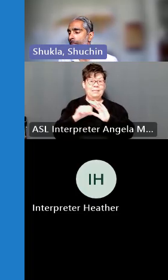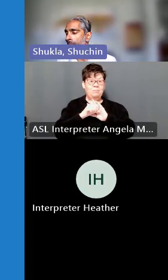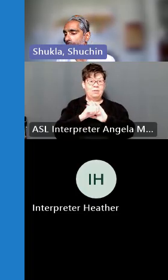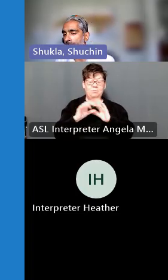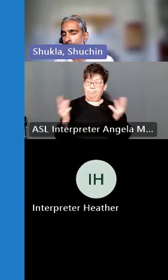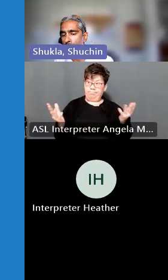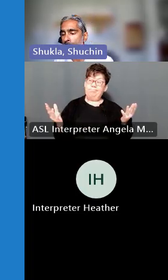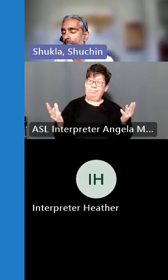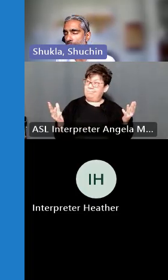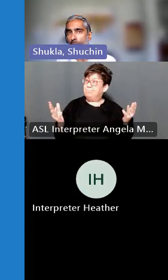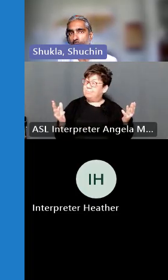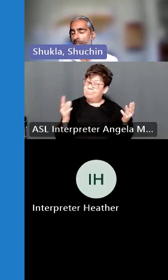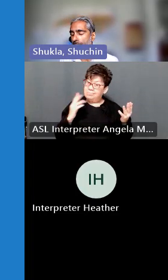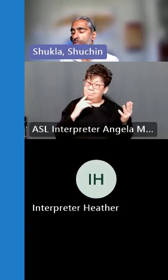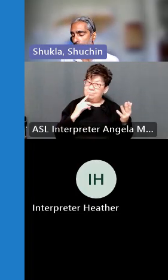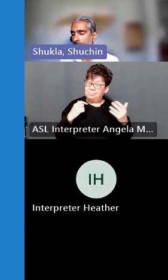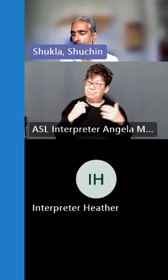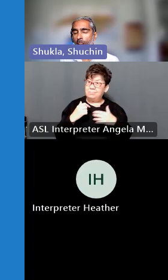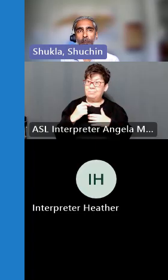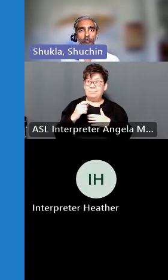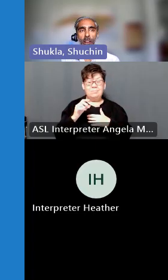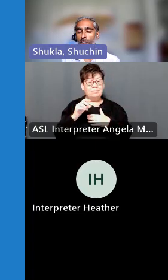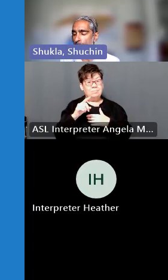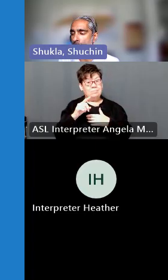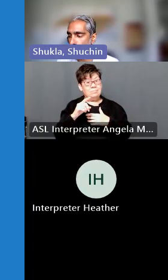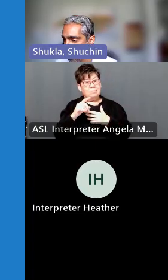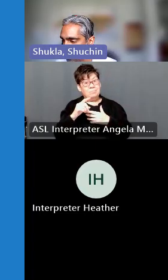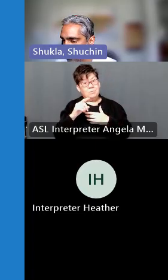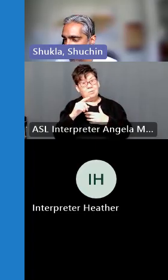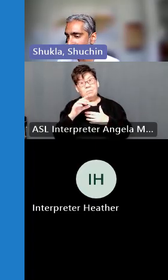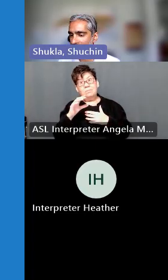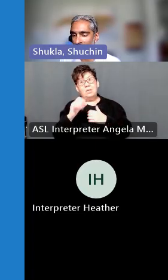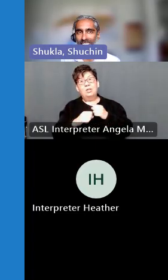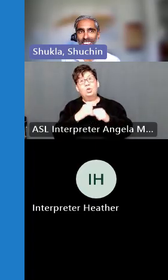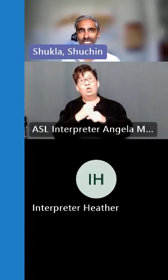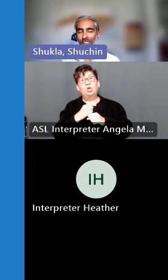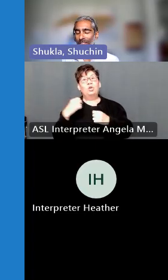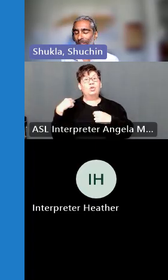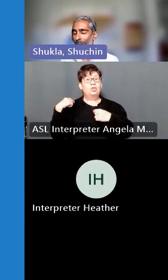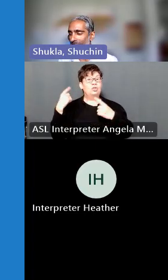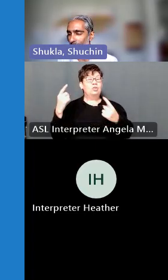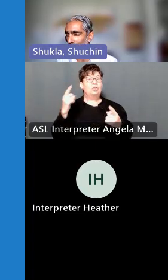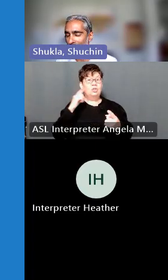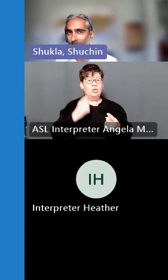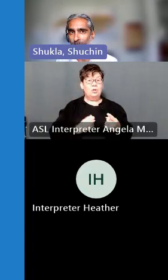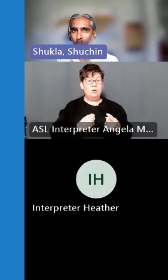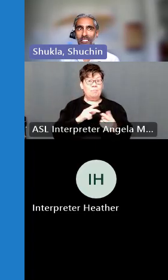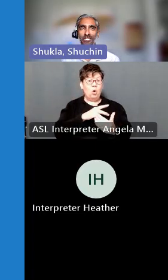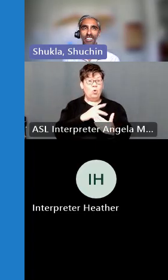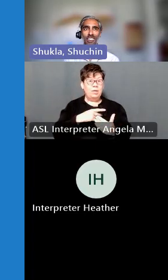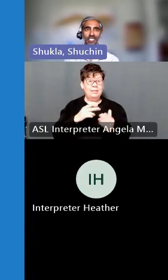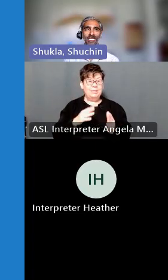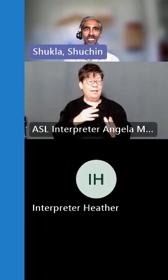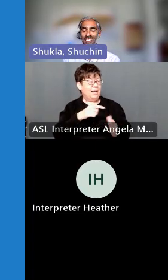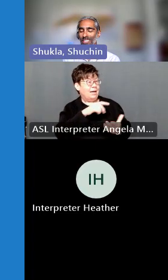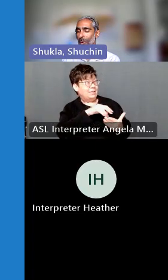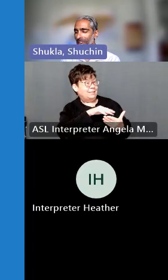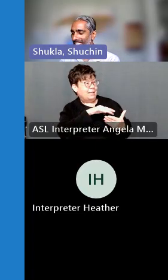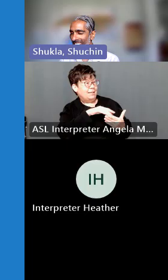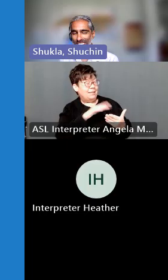over decades and maybe actually centuries. Very famous poets that I studied, in grade school and middle school or whatever,